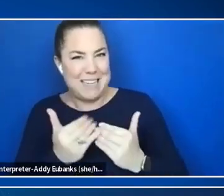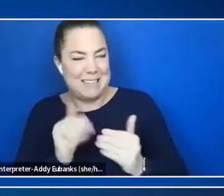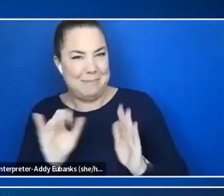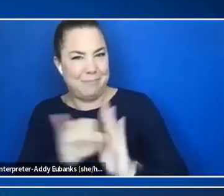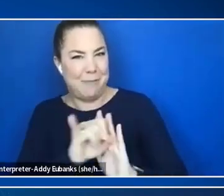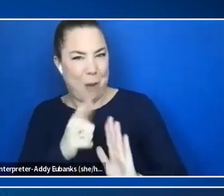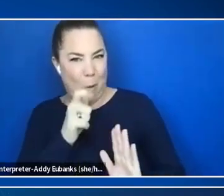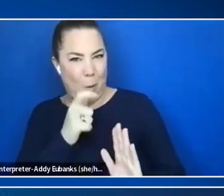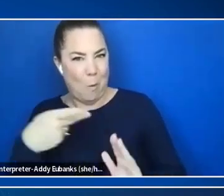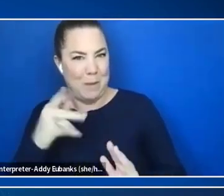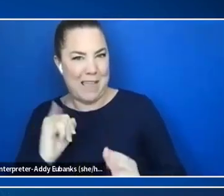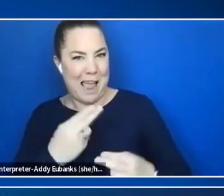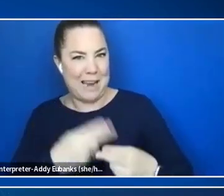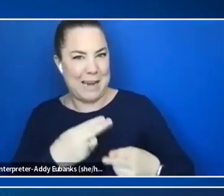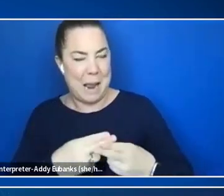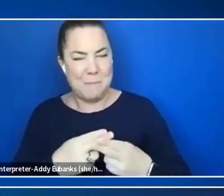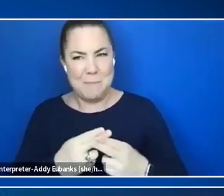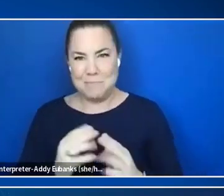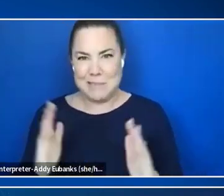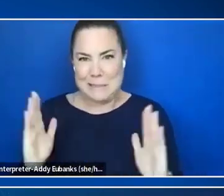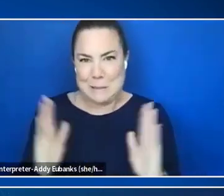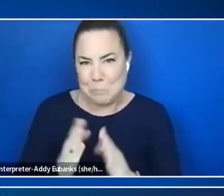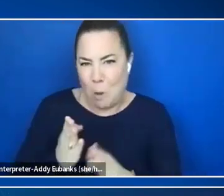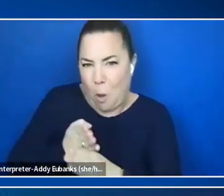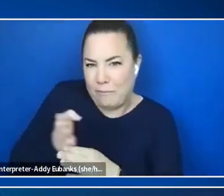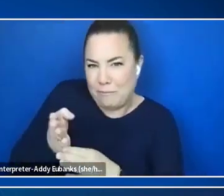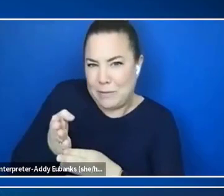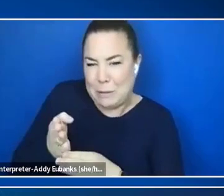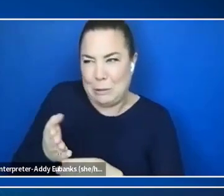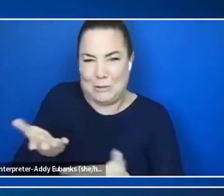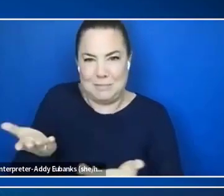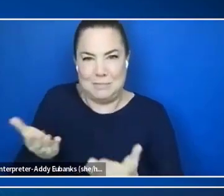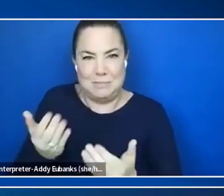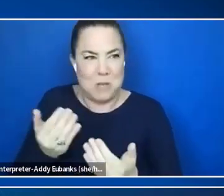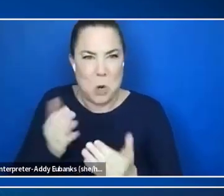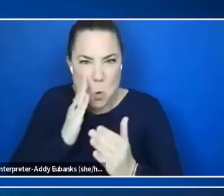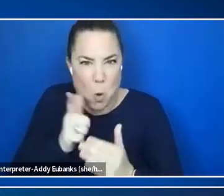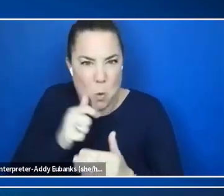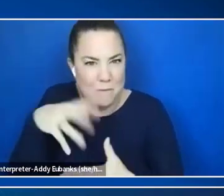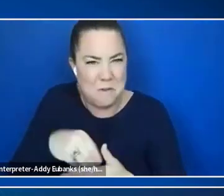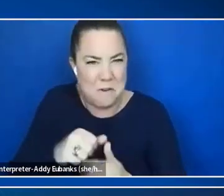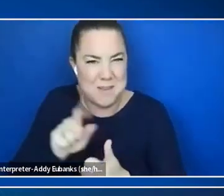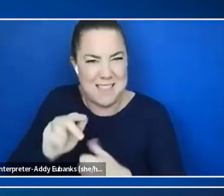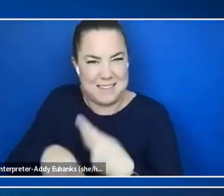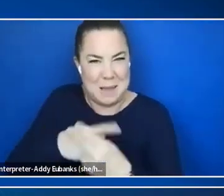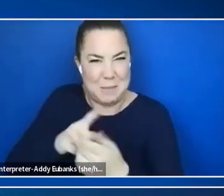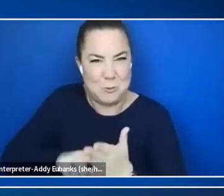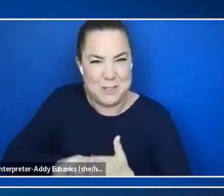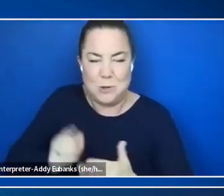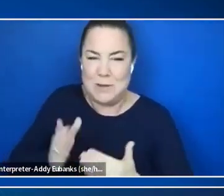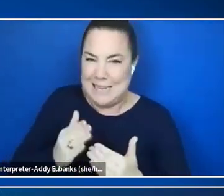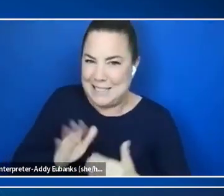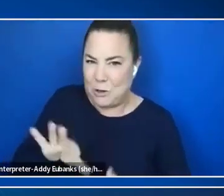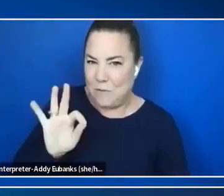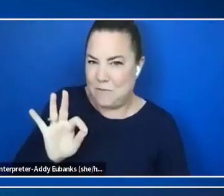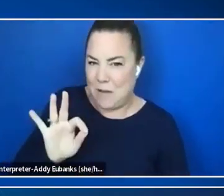small field, you recruit the expertise, they know the players, they know the research, so they can figure it out. And then secondly,